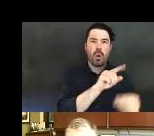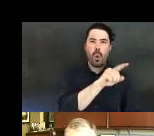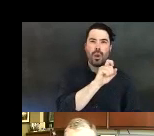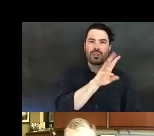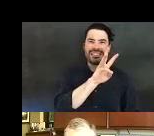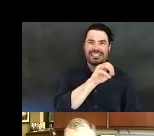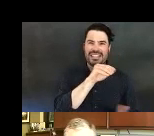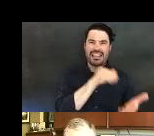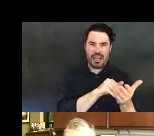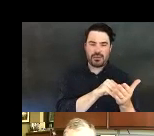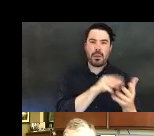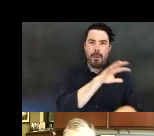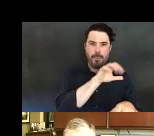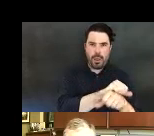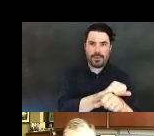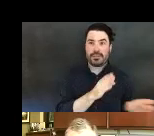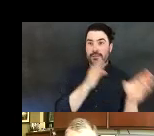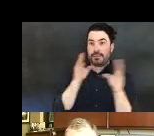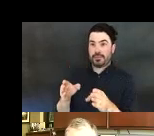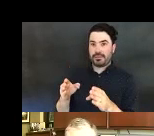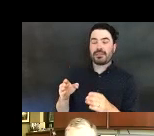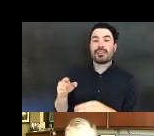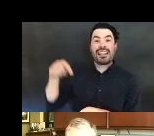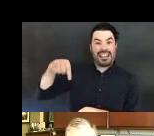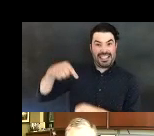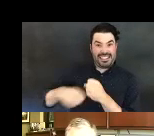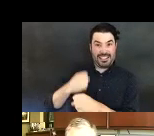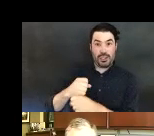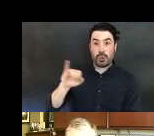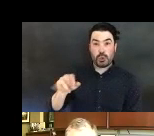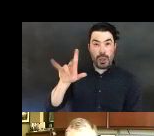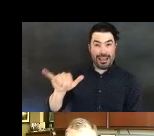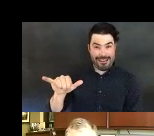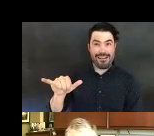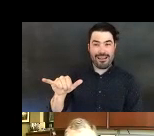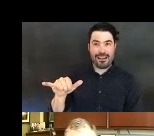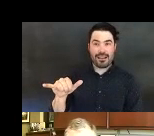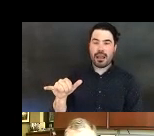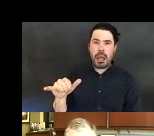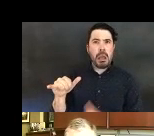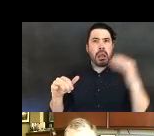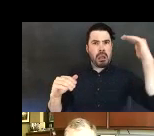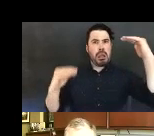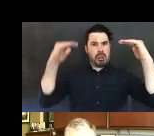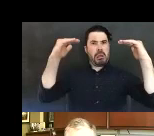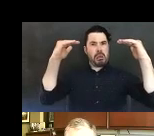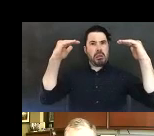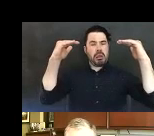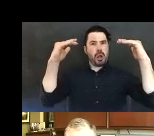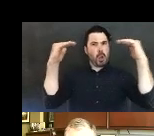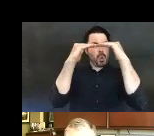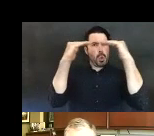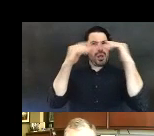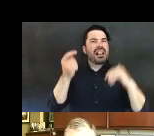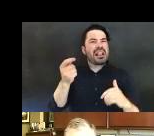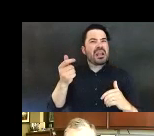what FY21, July this past month, looks like, again, close to the same number of visits, slightly less than where we were